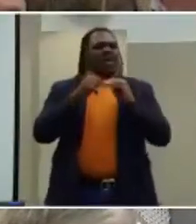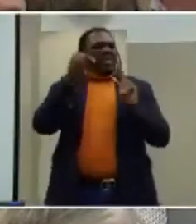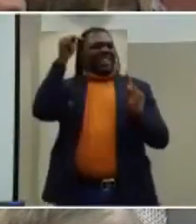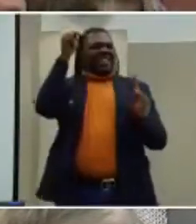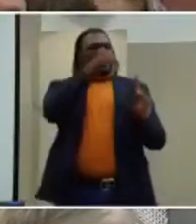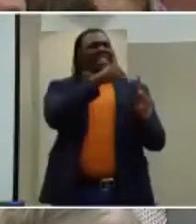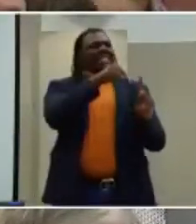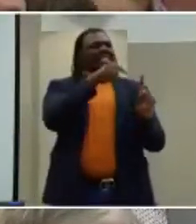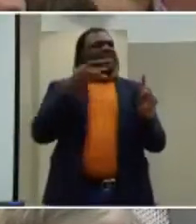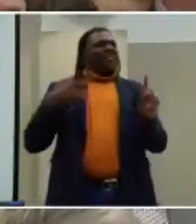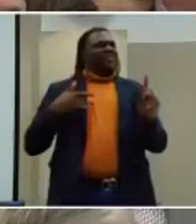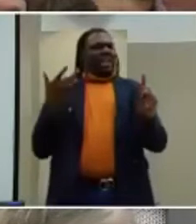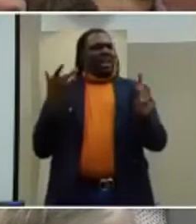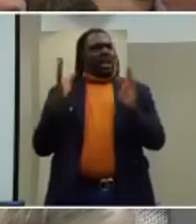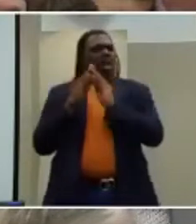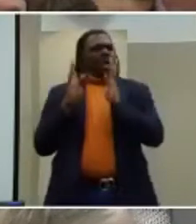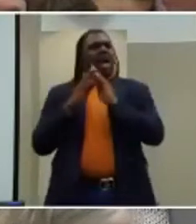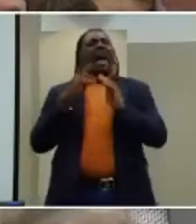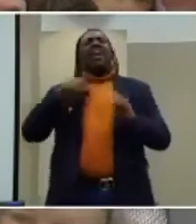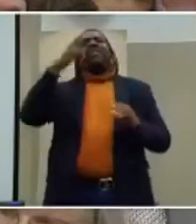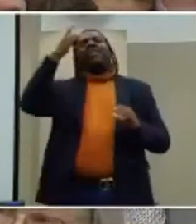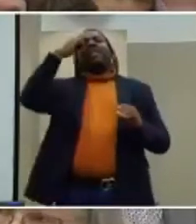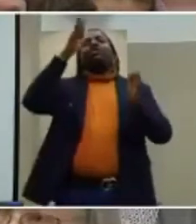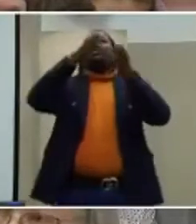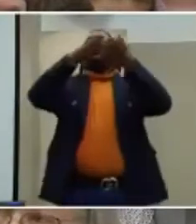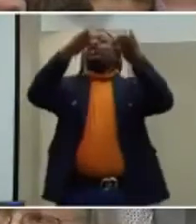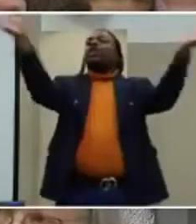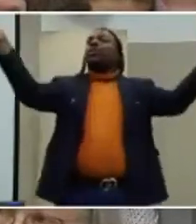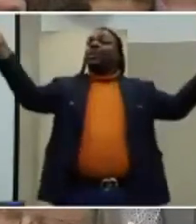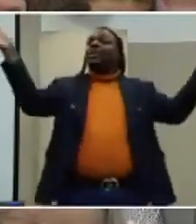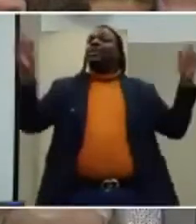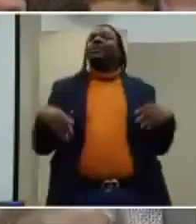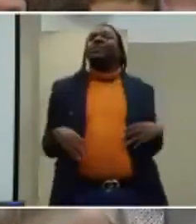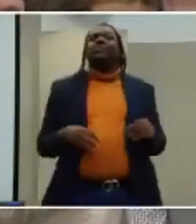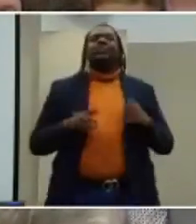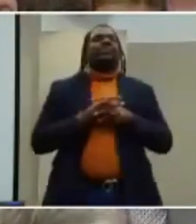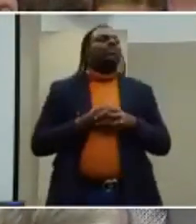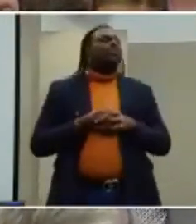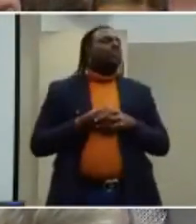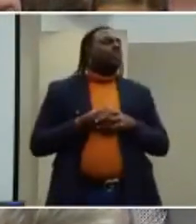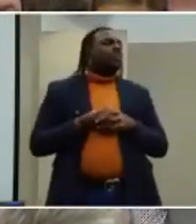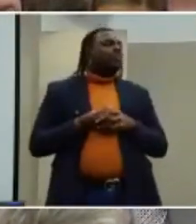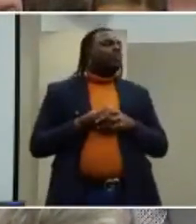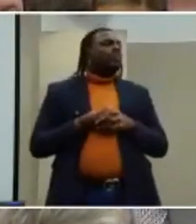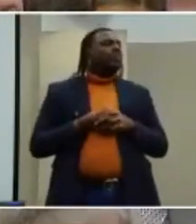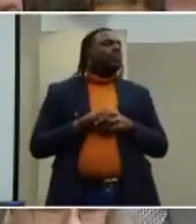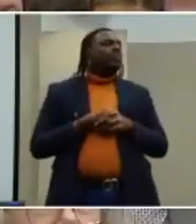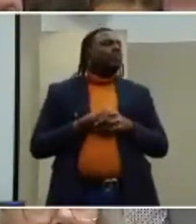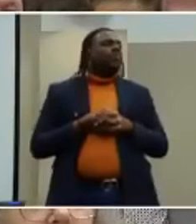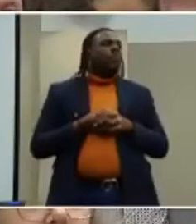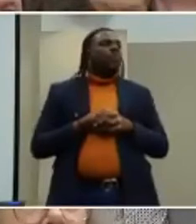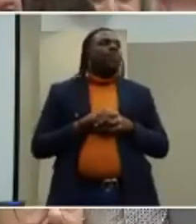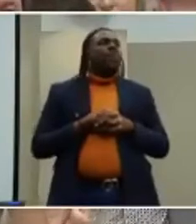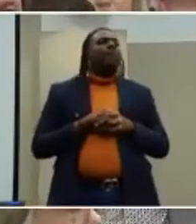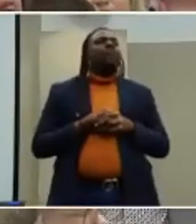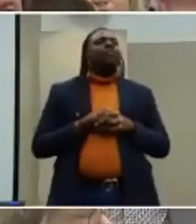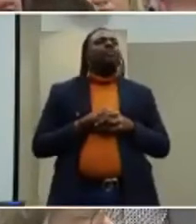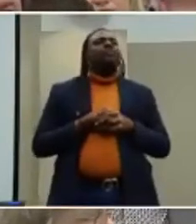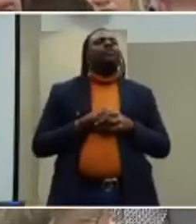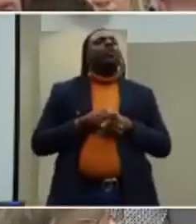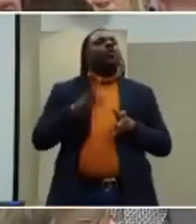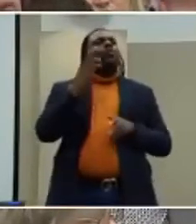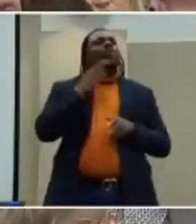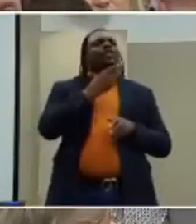is, I think that more generally that handicapped restrooms, there should be